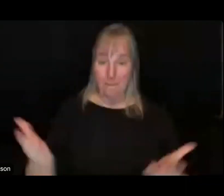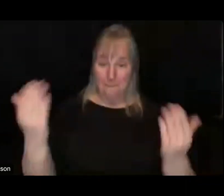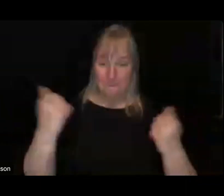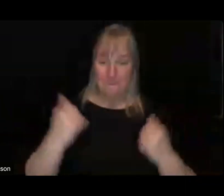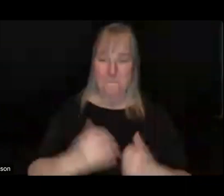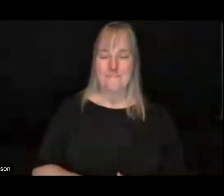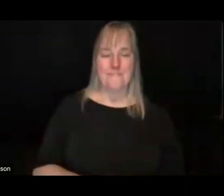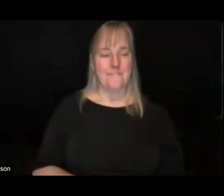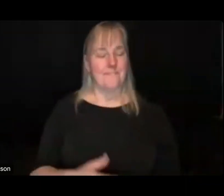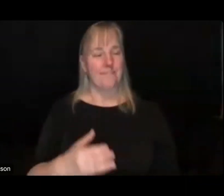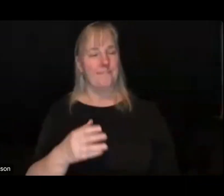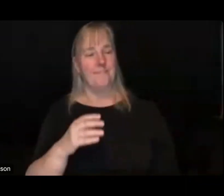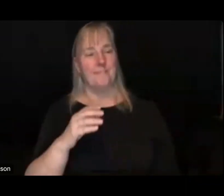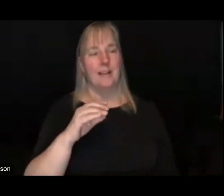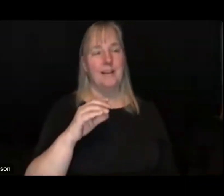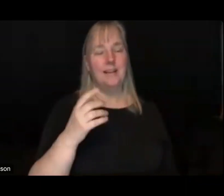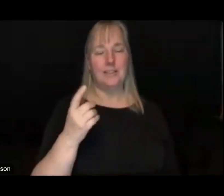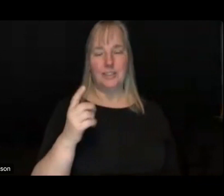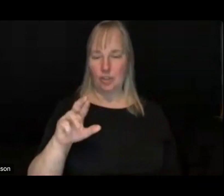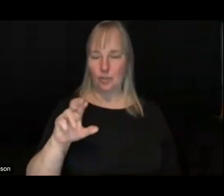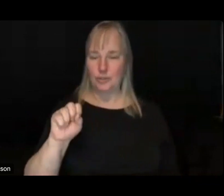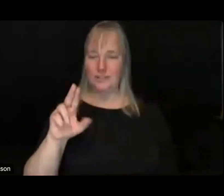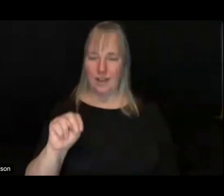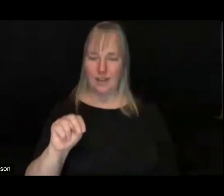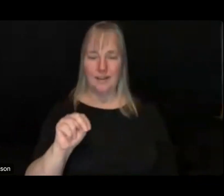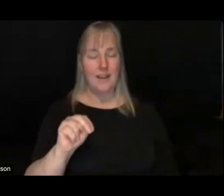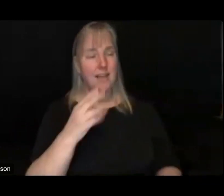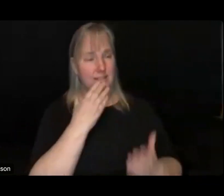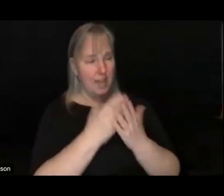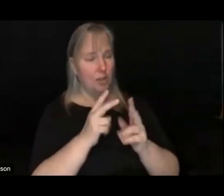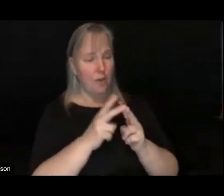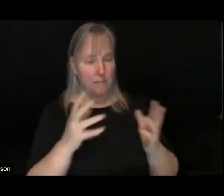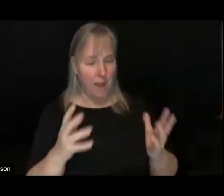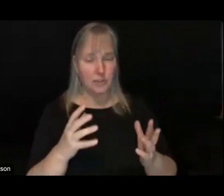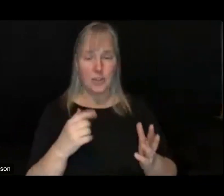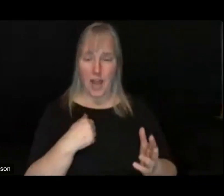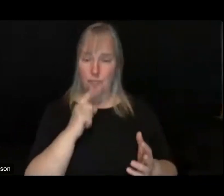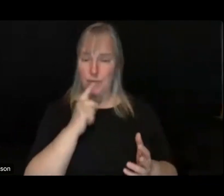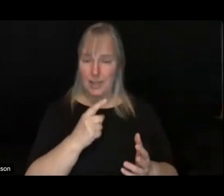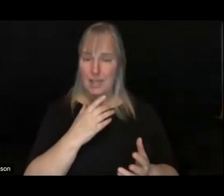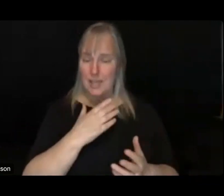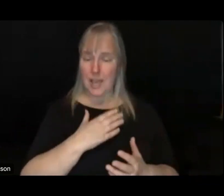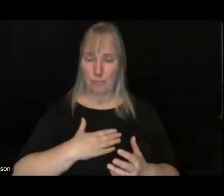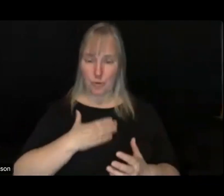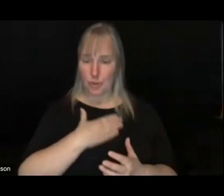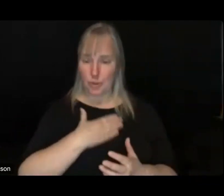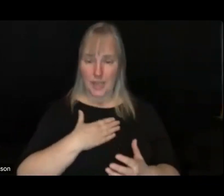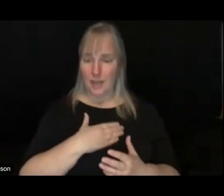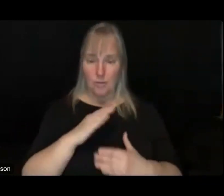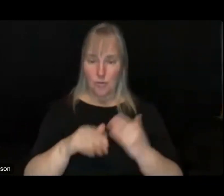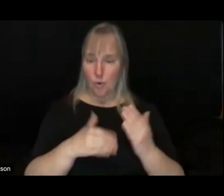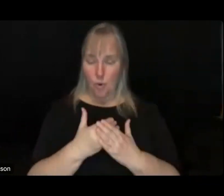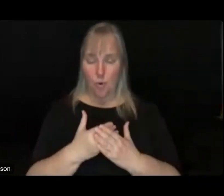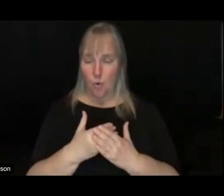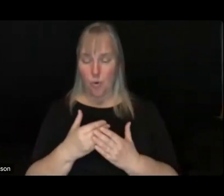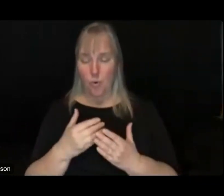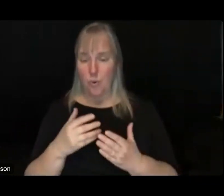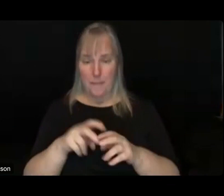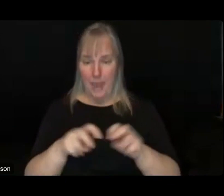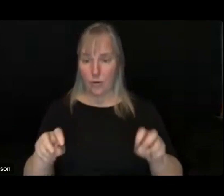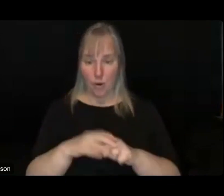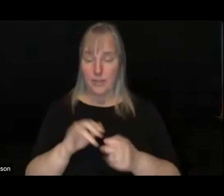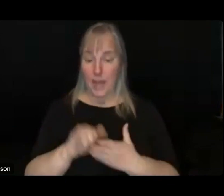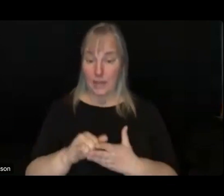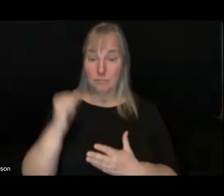Thank you very much. I really appreciate Jennifer and also the whole panel on that. So if anybody